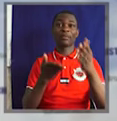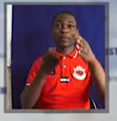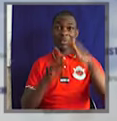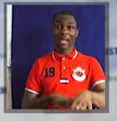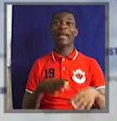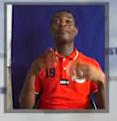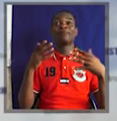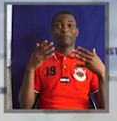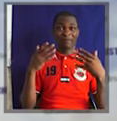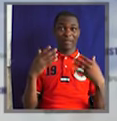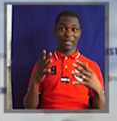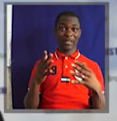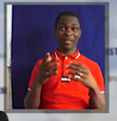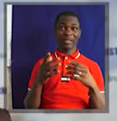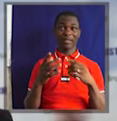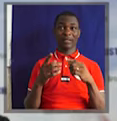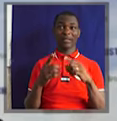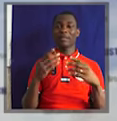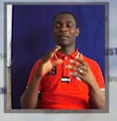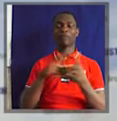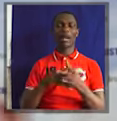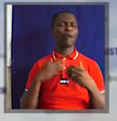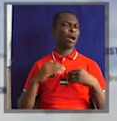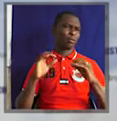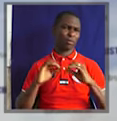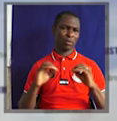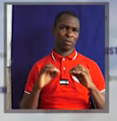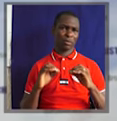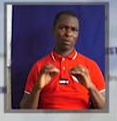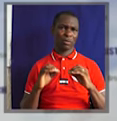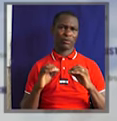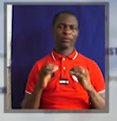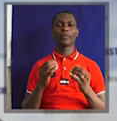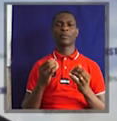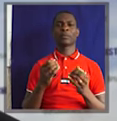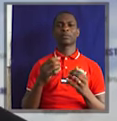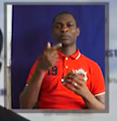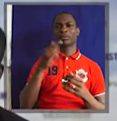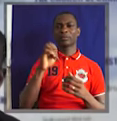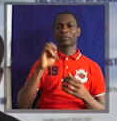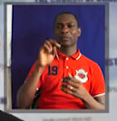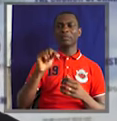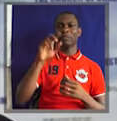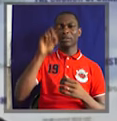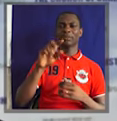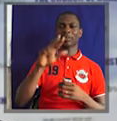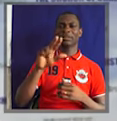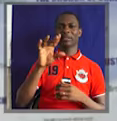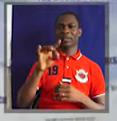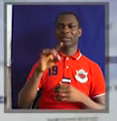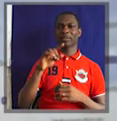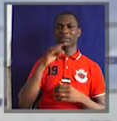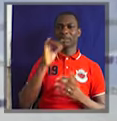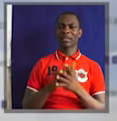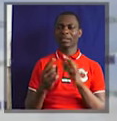ewuye, na openi abeye ukunafo a wanamho. Na Genesis chapter 38, e kachira ose,